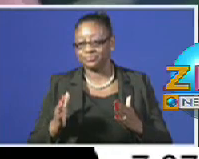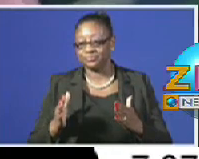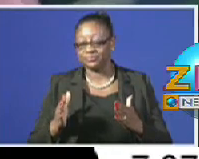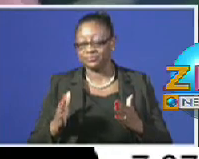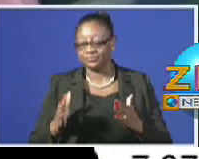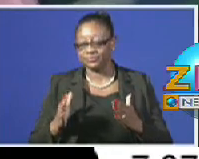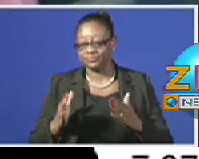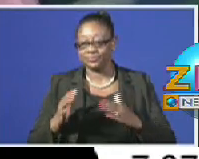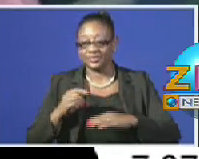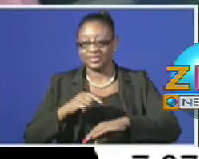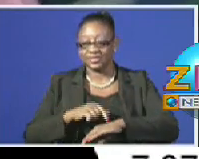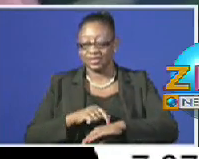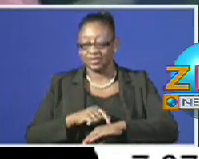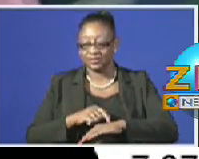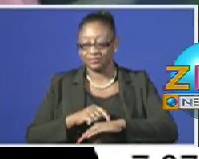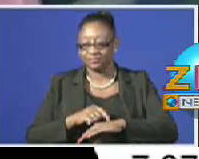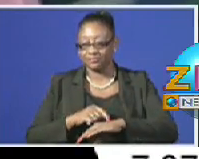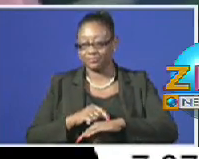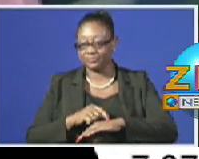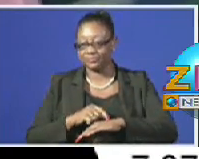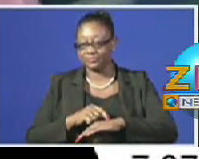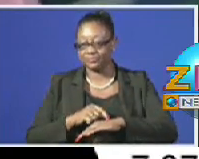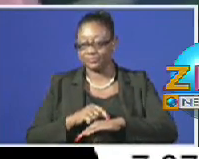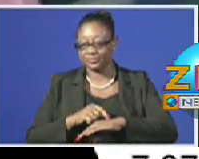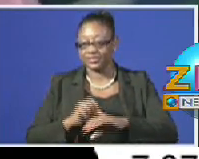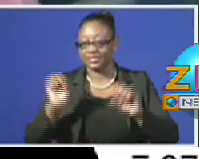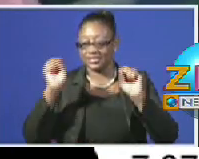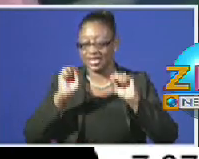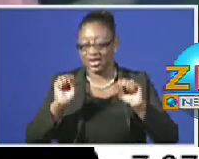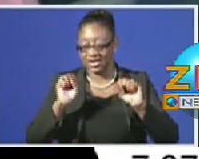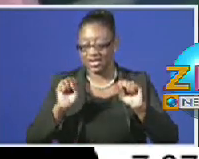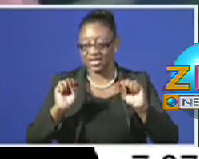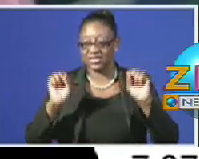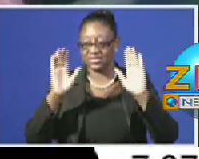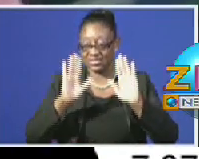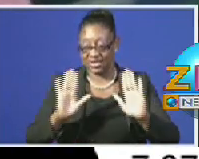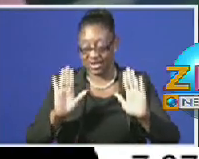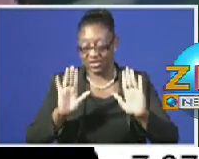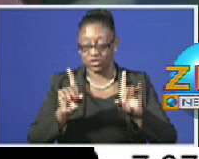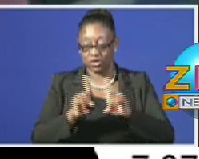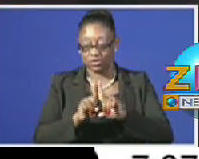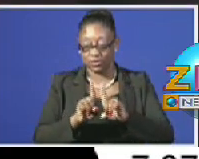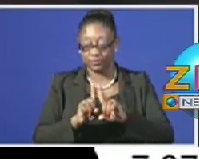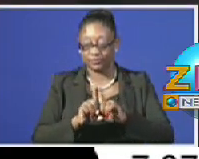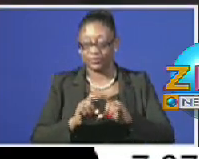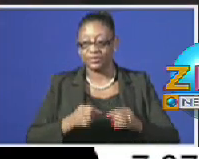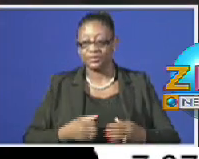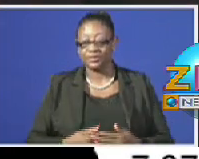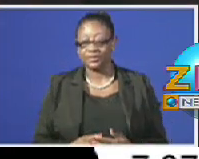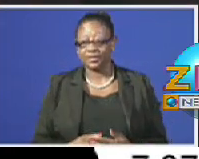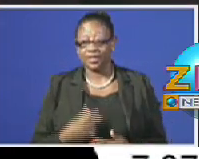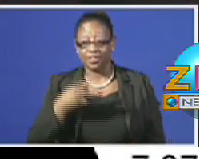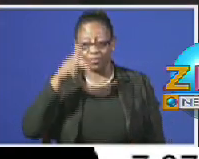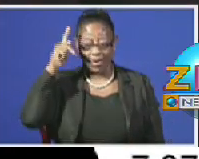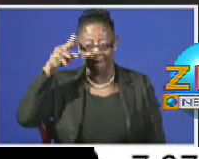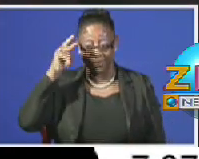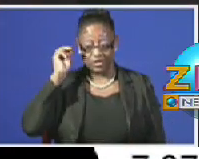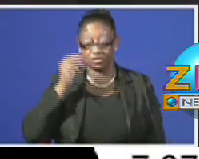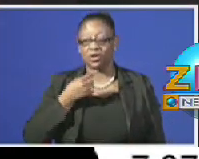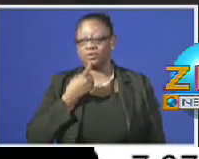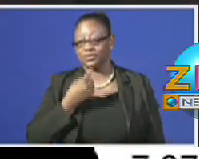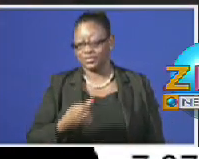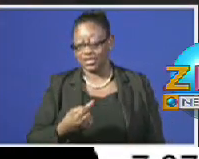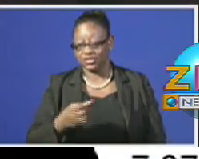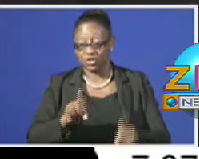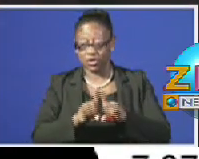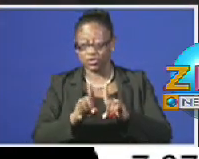New Providence and Abaco, that is, on Saturdays and Sunday. The Prime Minister also indicated